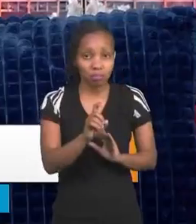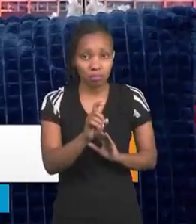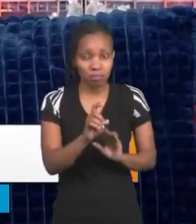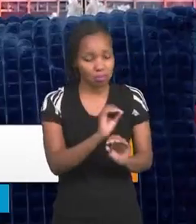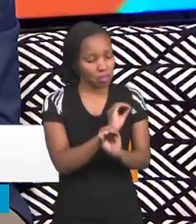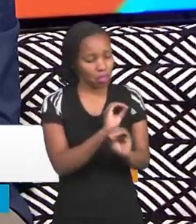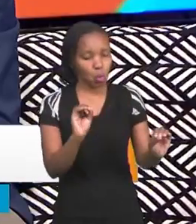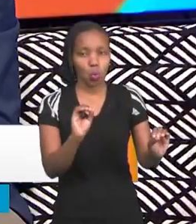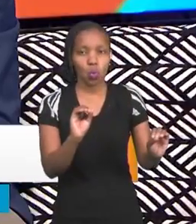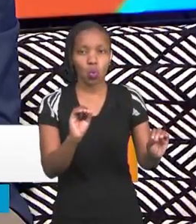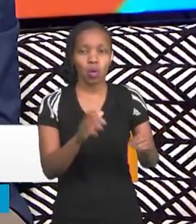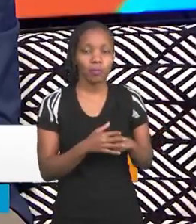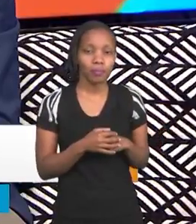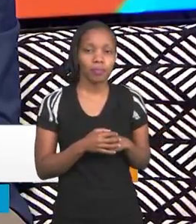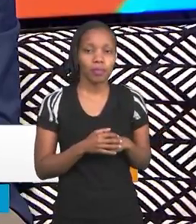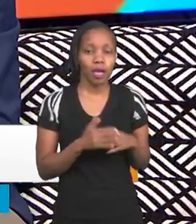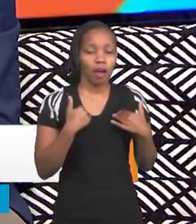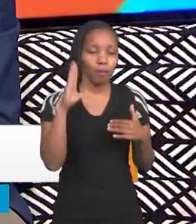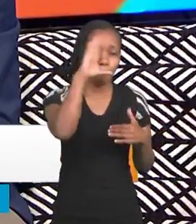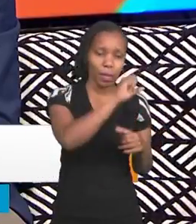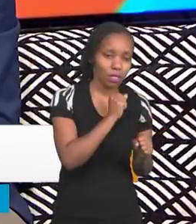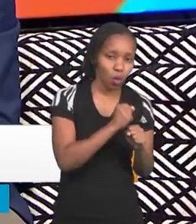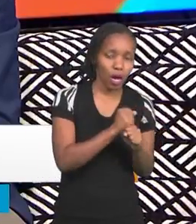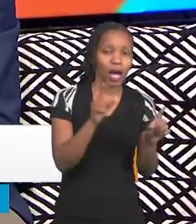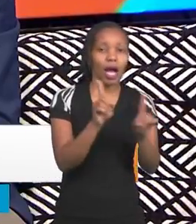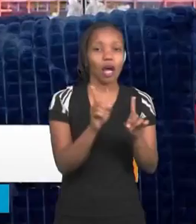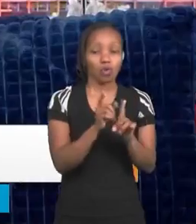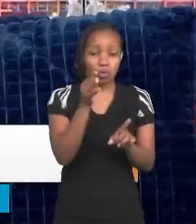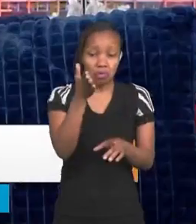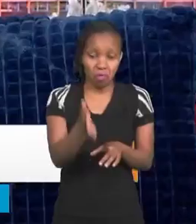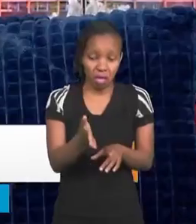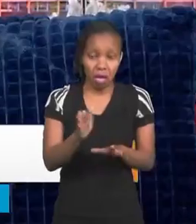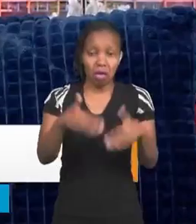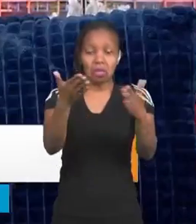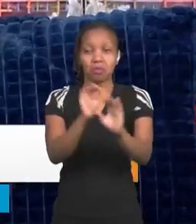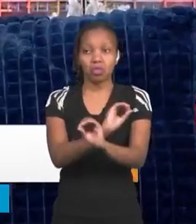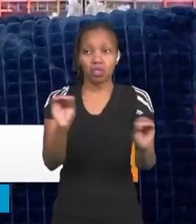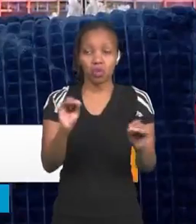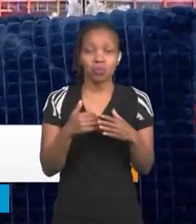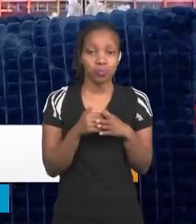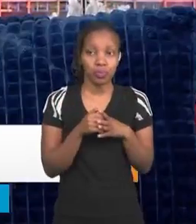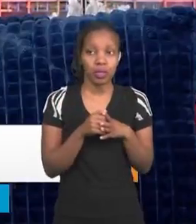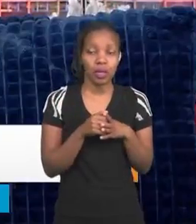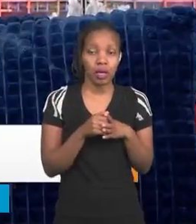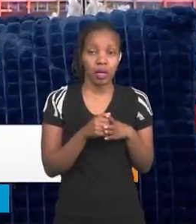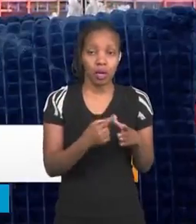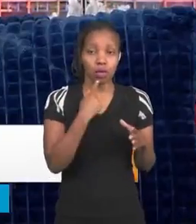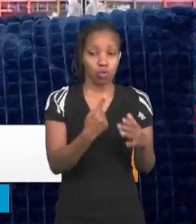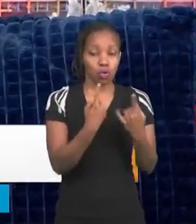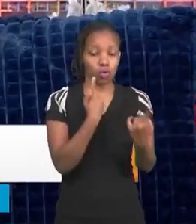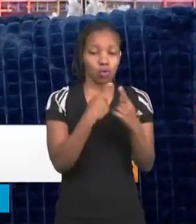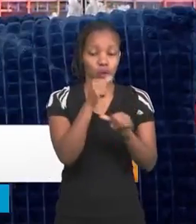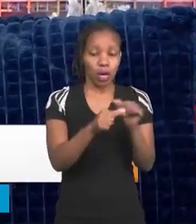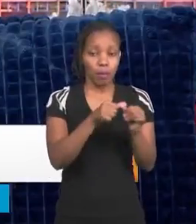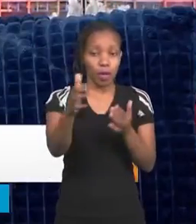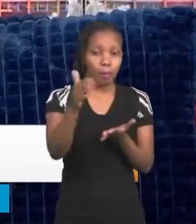Zero. Okay. Absolutely. Yes. Absolutely. So there is absenteeism and then there is presentism. Mm-hmm. So at the workplace, that is going to be. So we're talking of formal